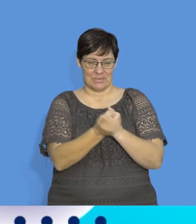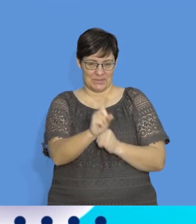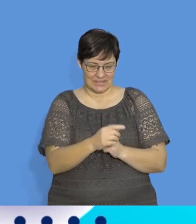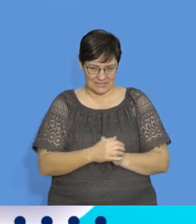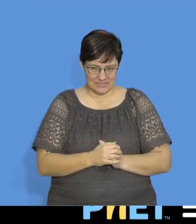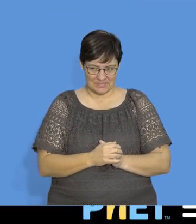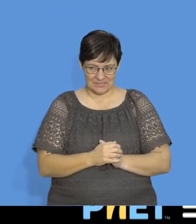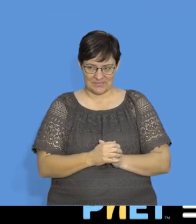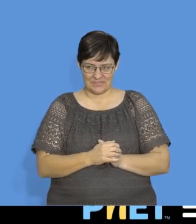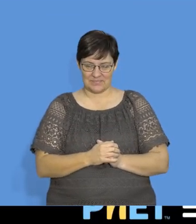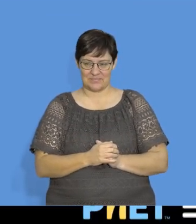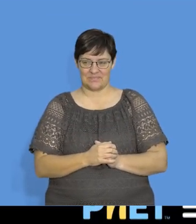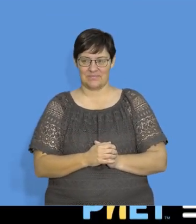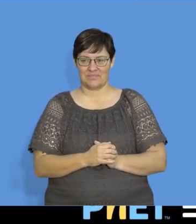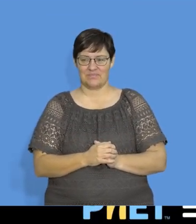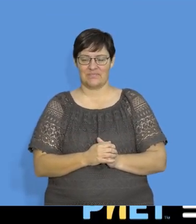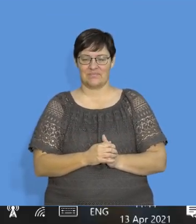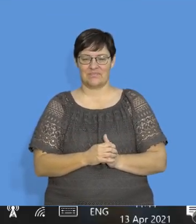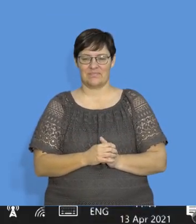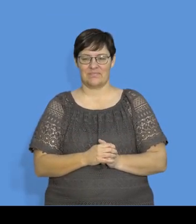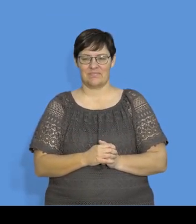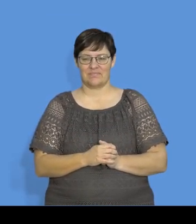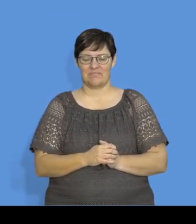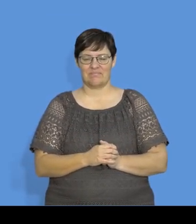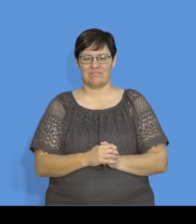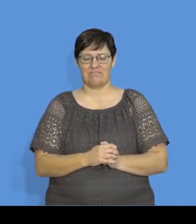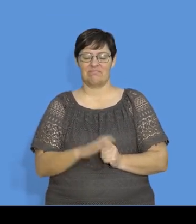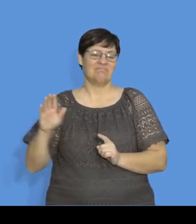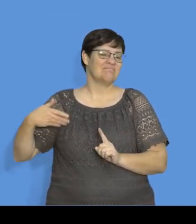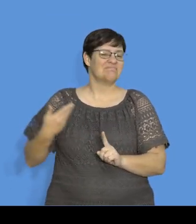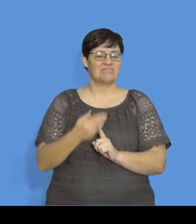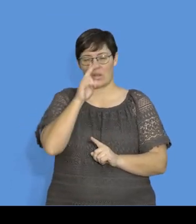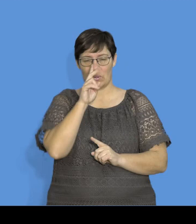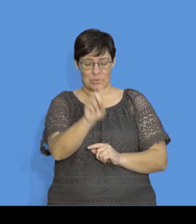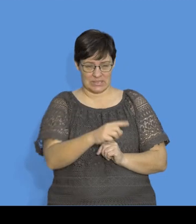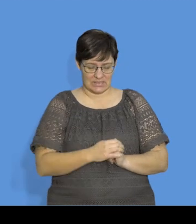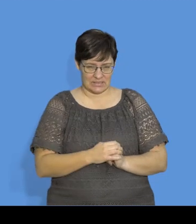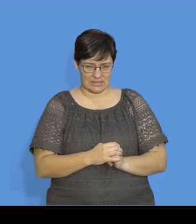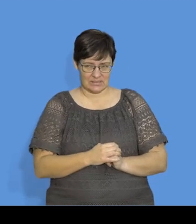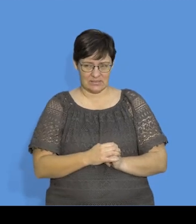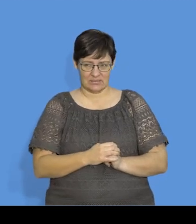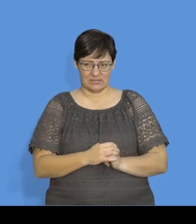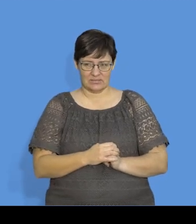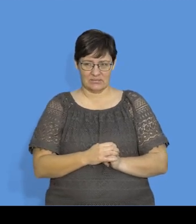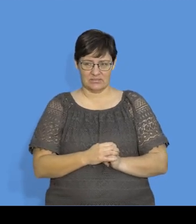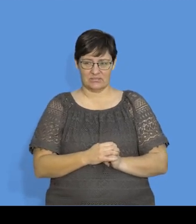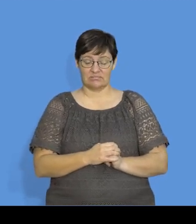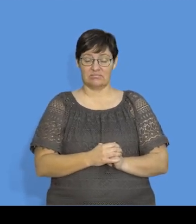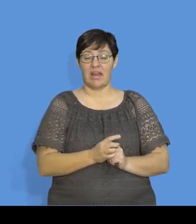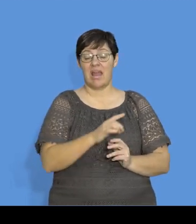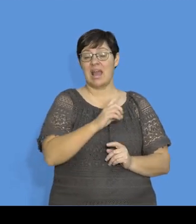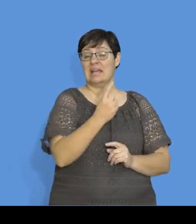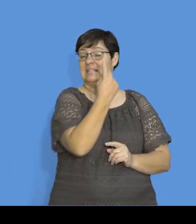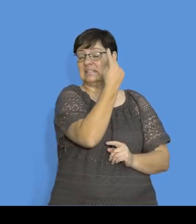is happening here. Okay, so now what we have looked at, we've looked at